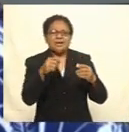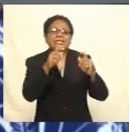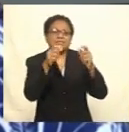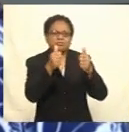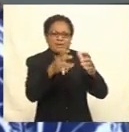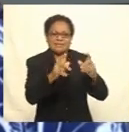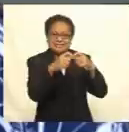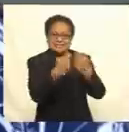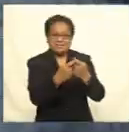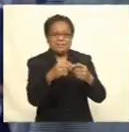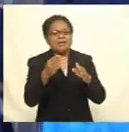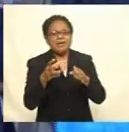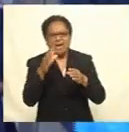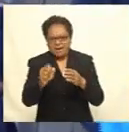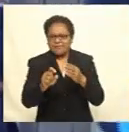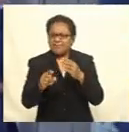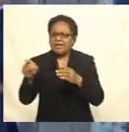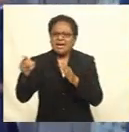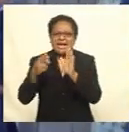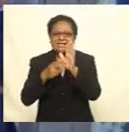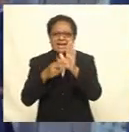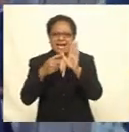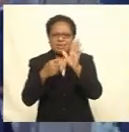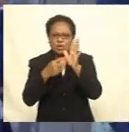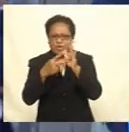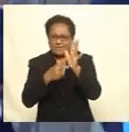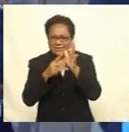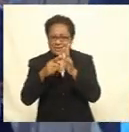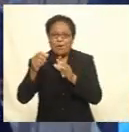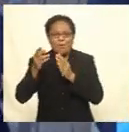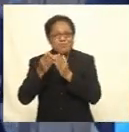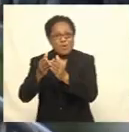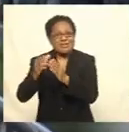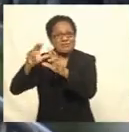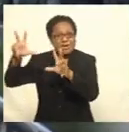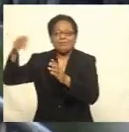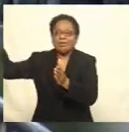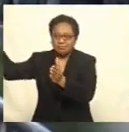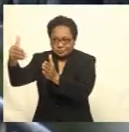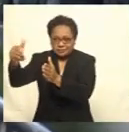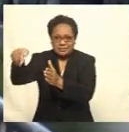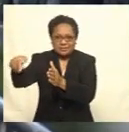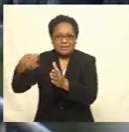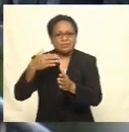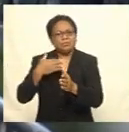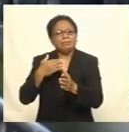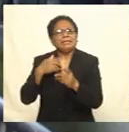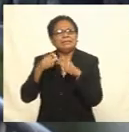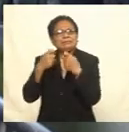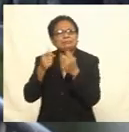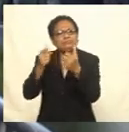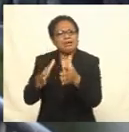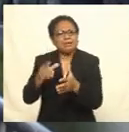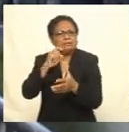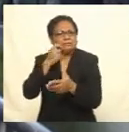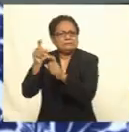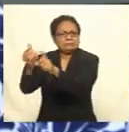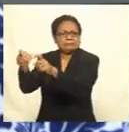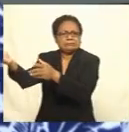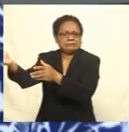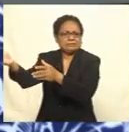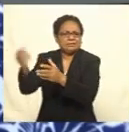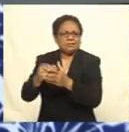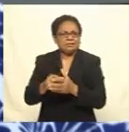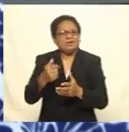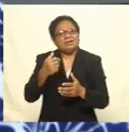at Natovi. So my drivers will be holed up at Longani checkpoint.